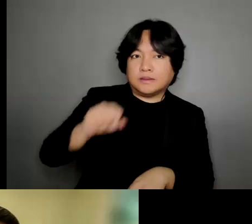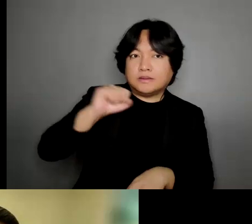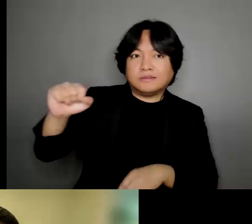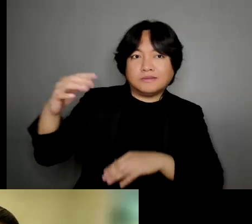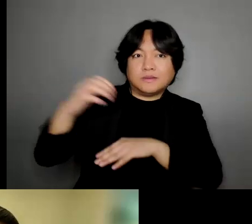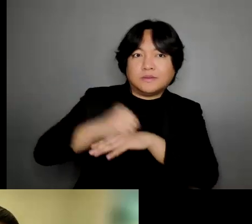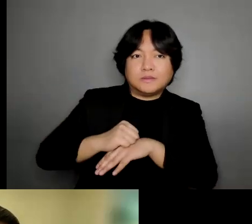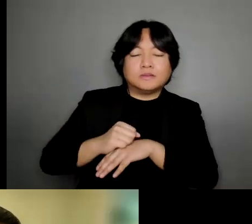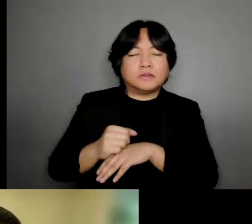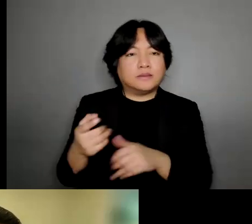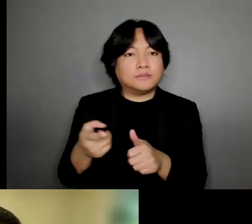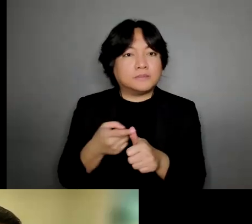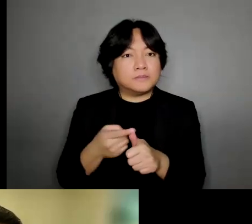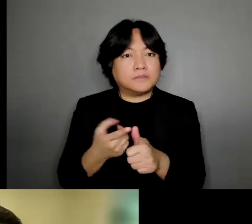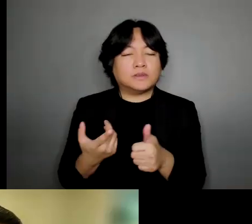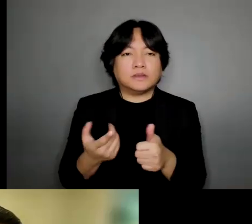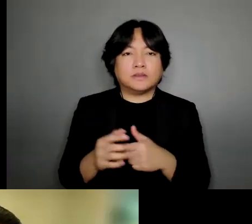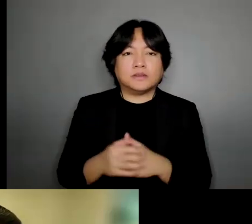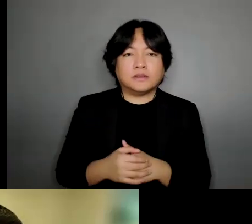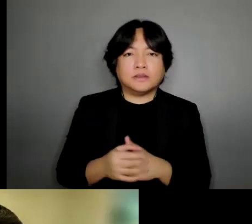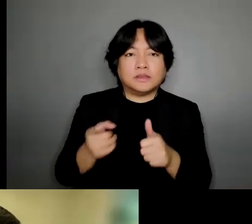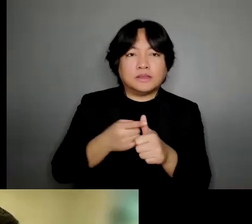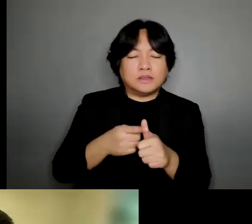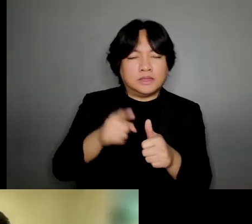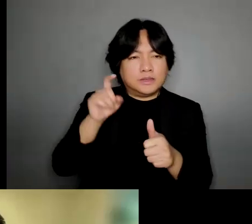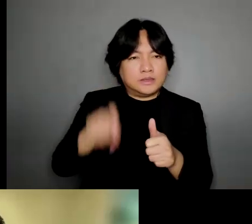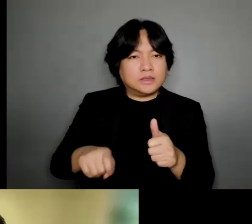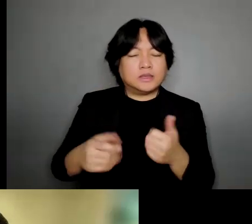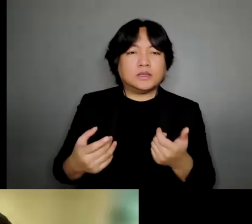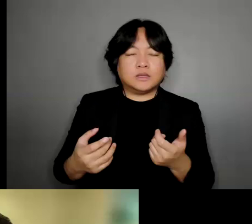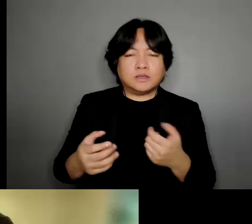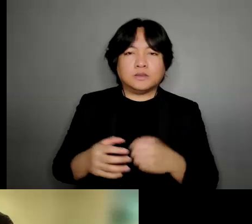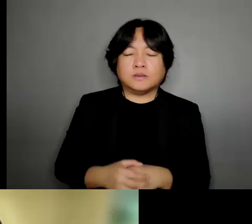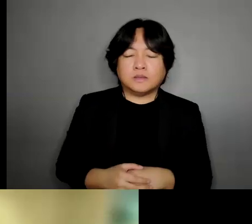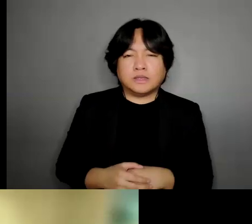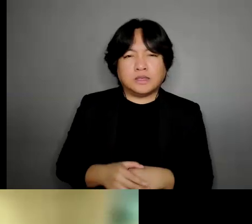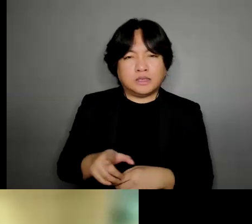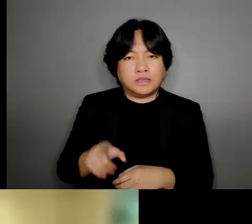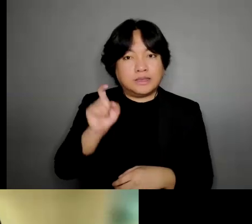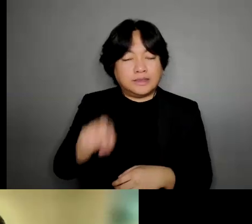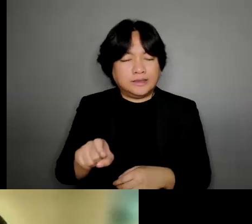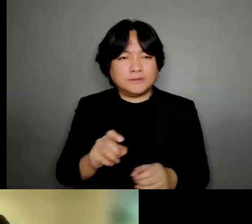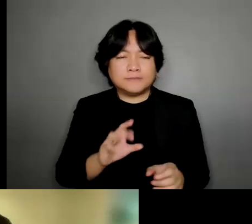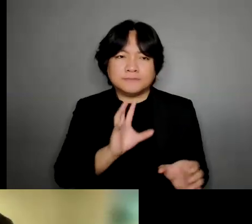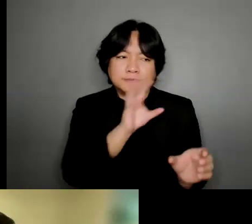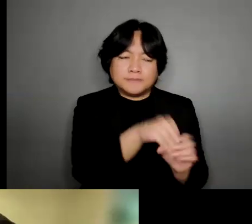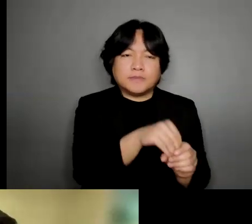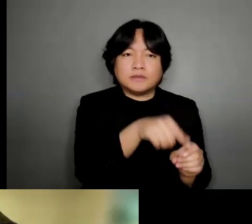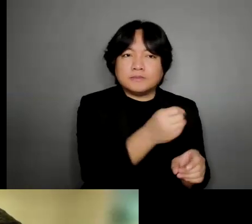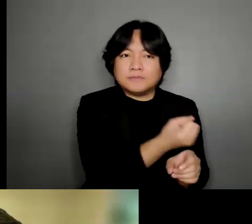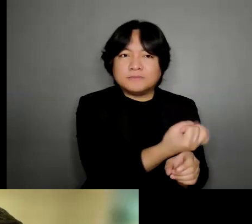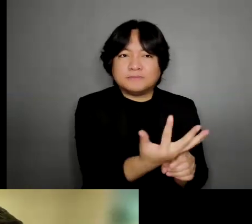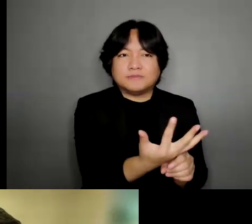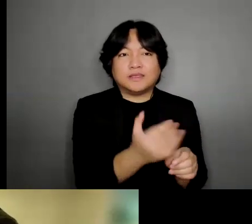think pinakauna ay engaging with qualitative research. So it doesn't mean, well, as a statistician, it doesn't mean I will